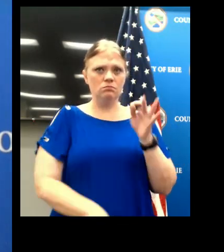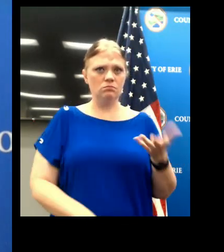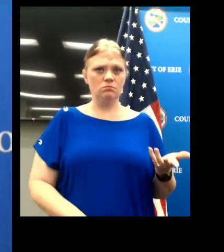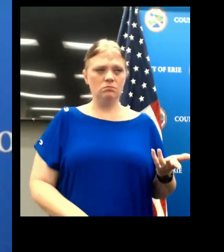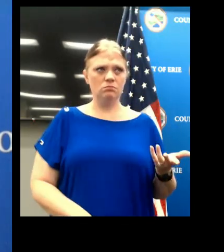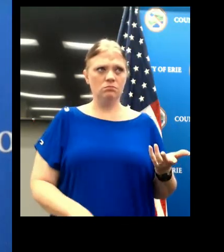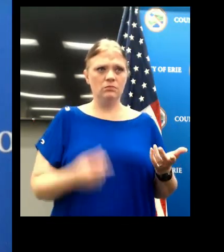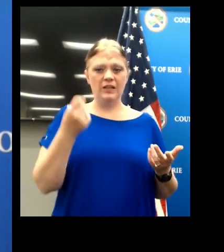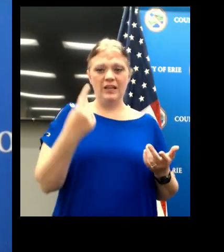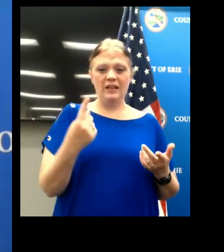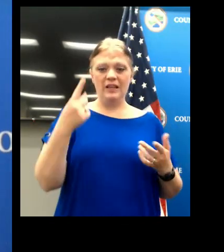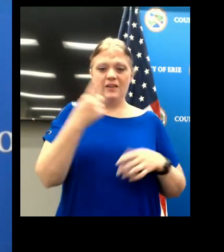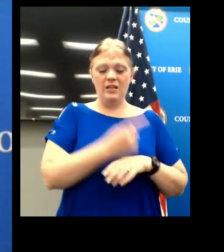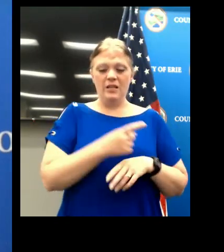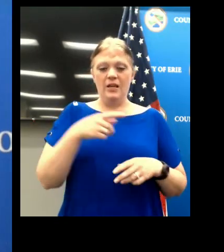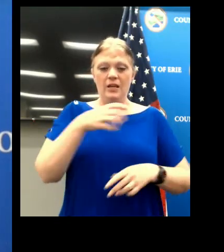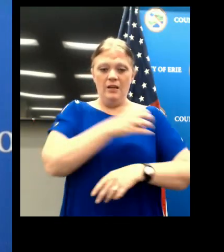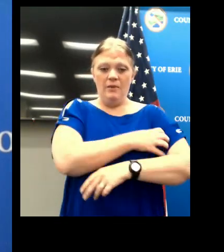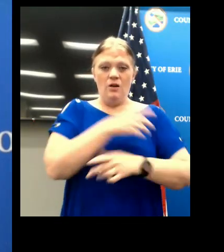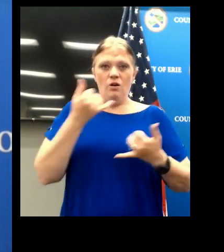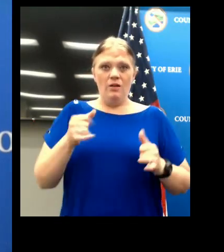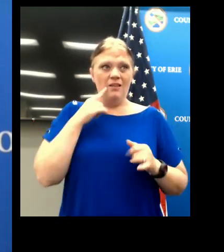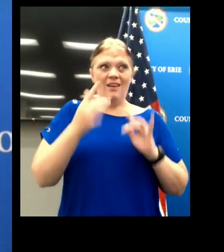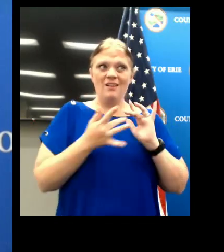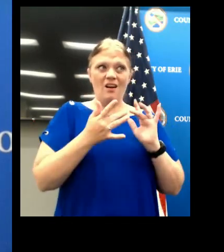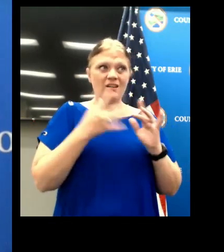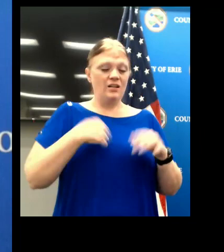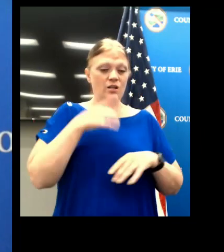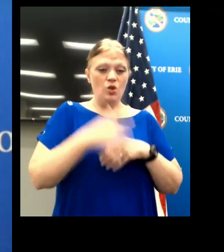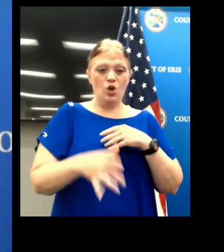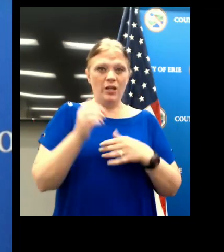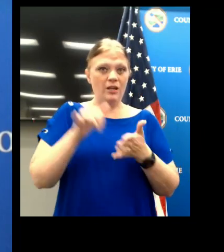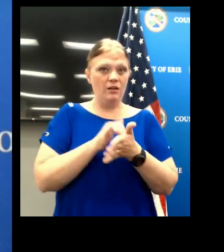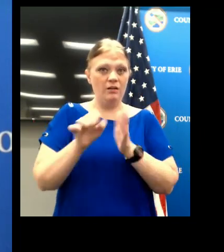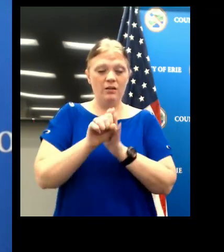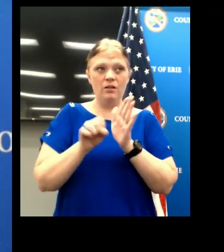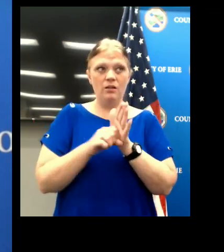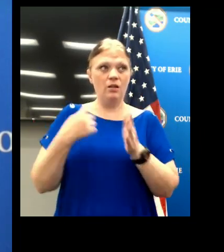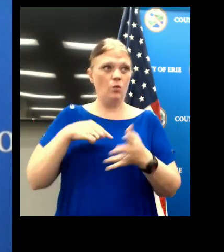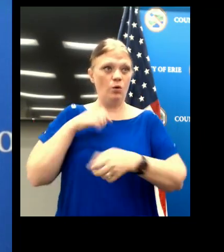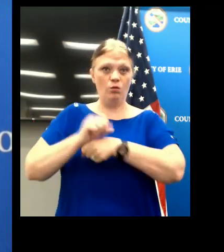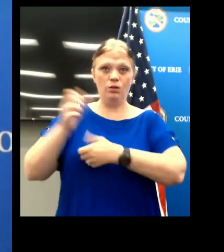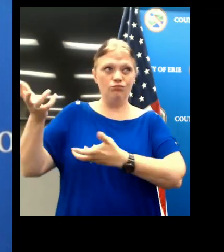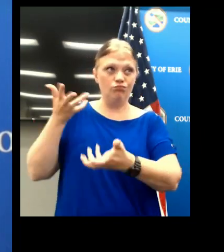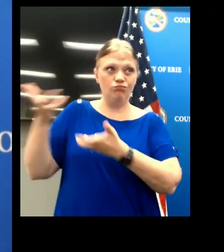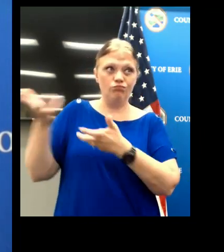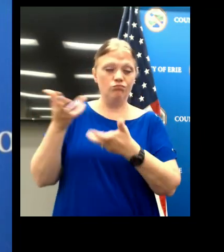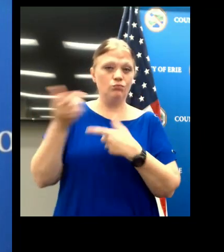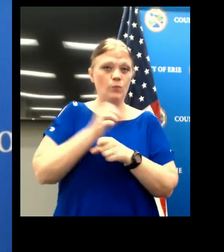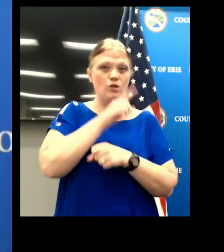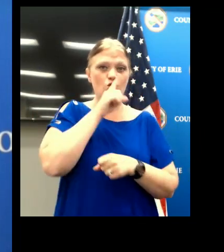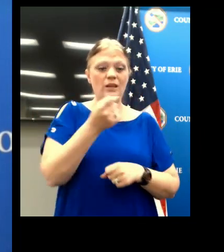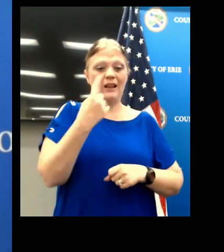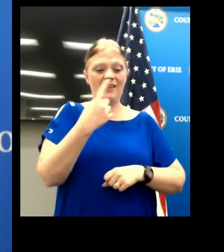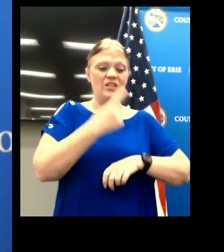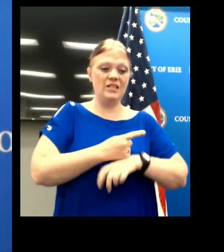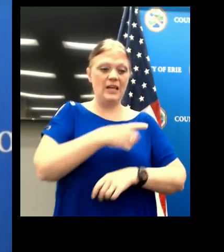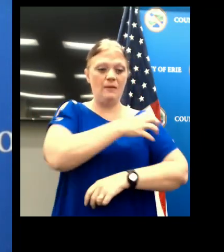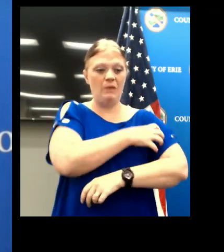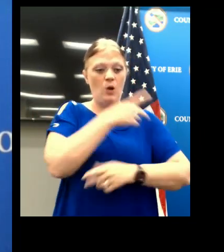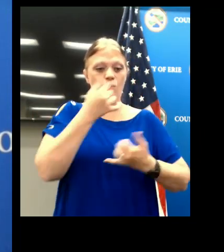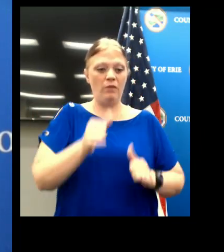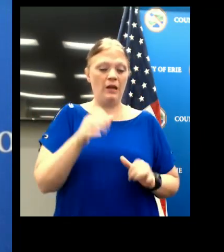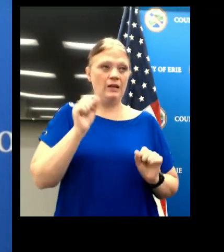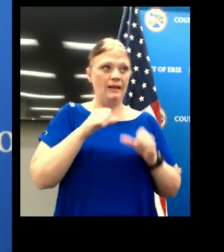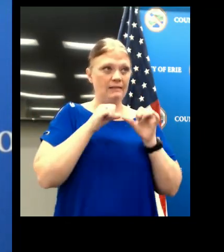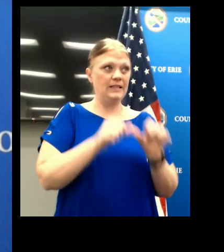like the 11-day power play, they reached out to us early on, and New York State, and we were working with New York State to ensure that the 11-day power play could continue